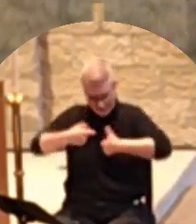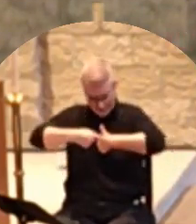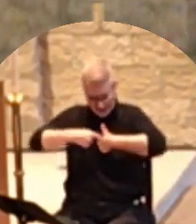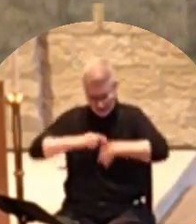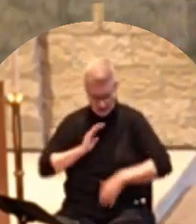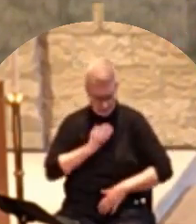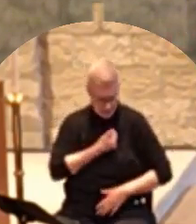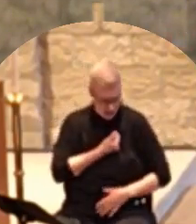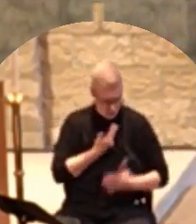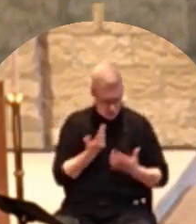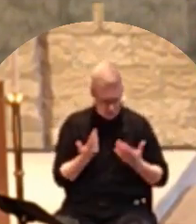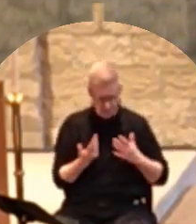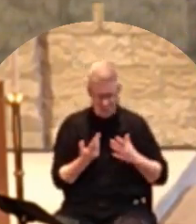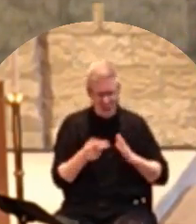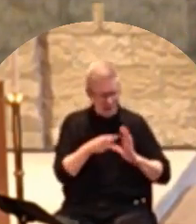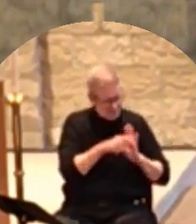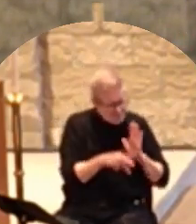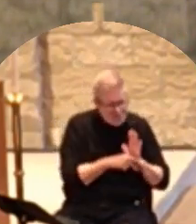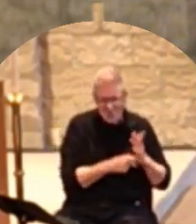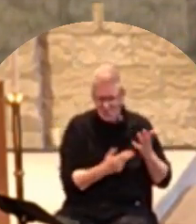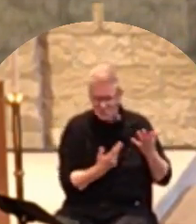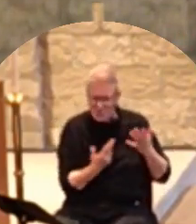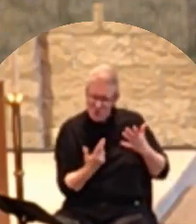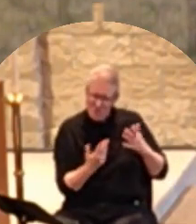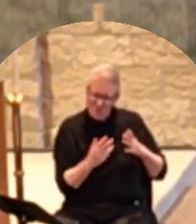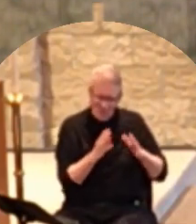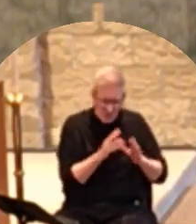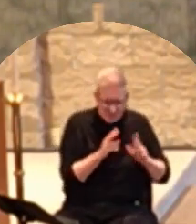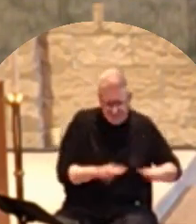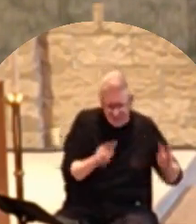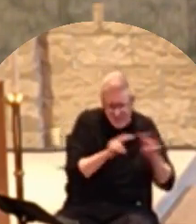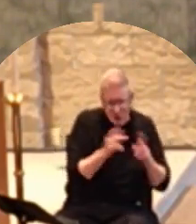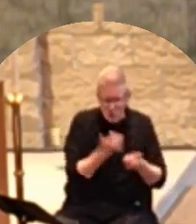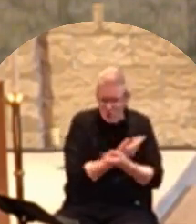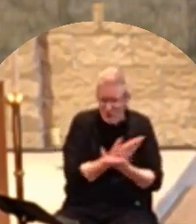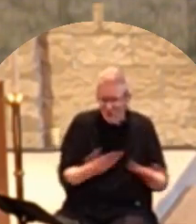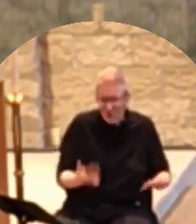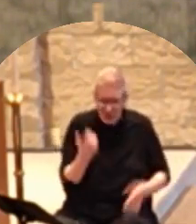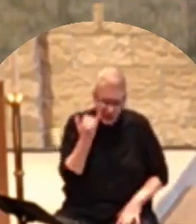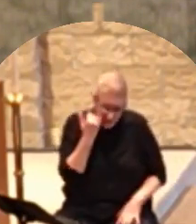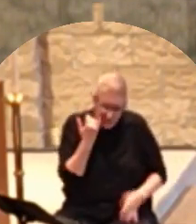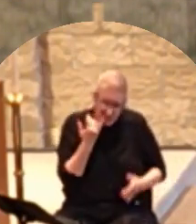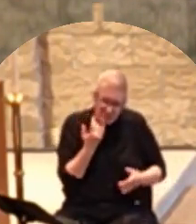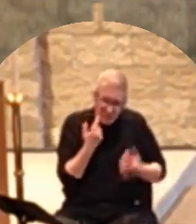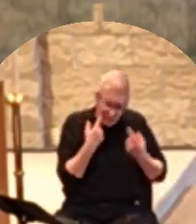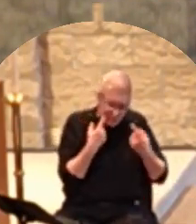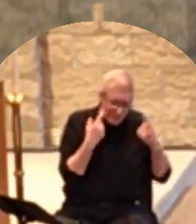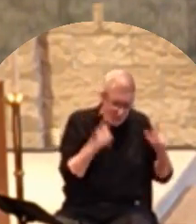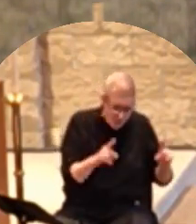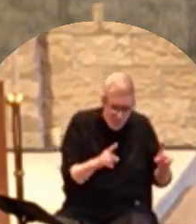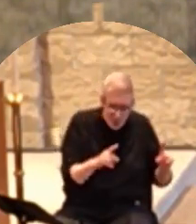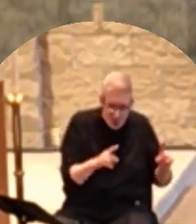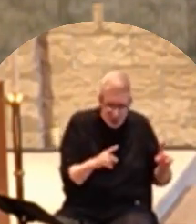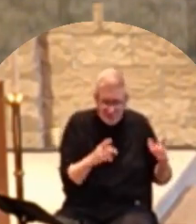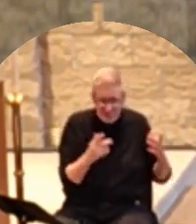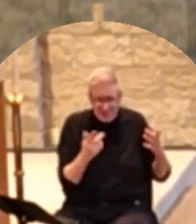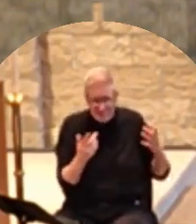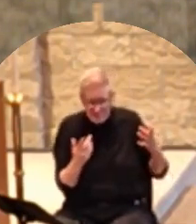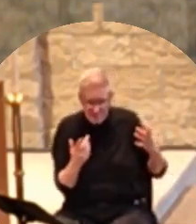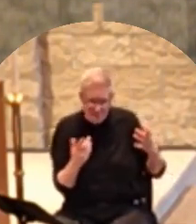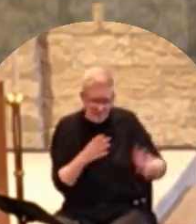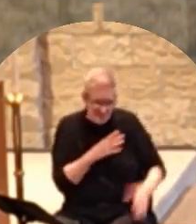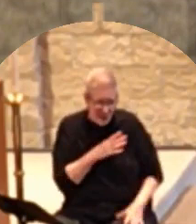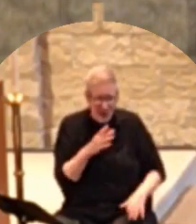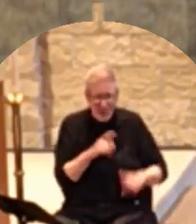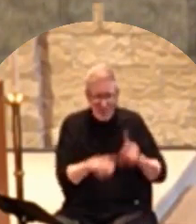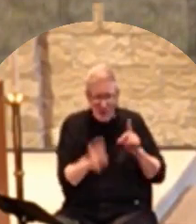and say these principles work when everything is hunky-dory. And they don't work, we don't want to use them necessarily when it's challenging. And this is